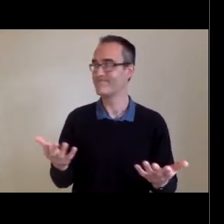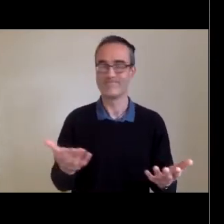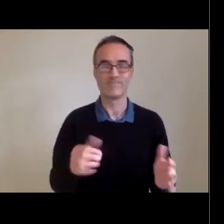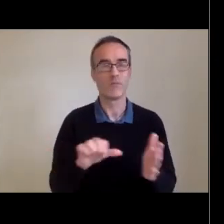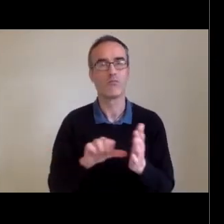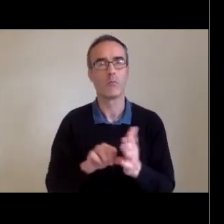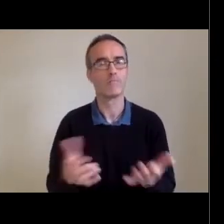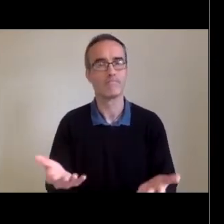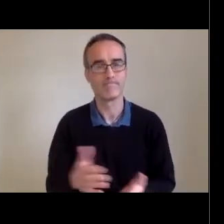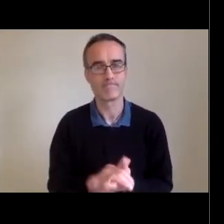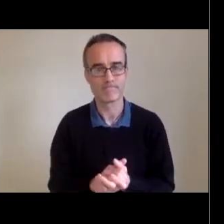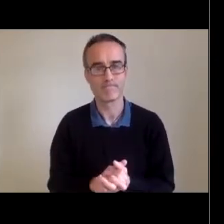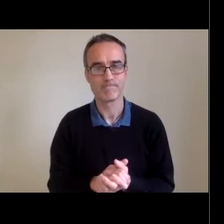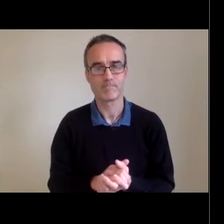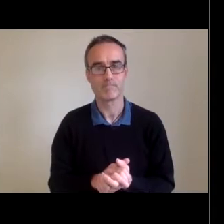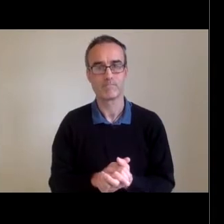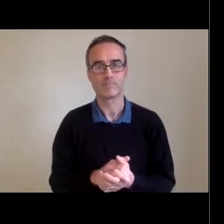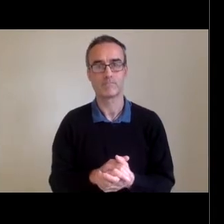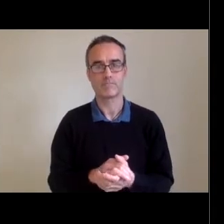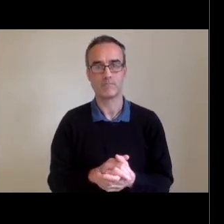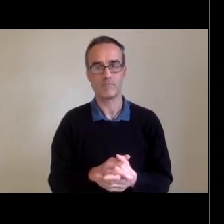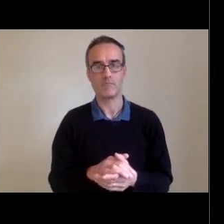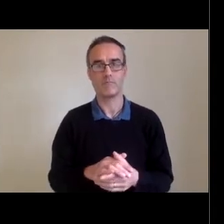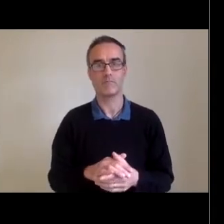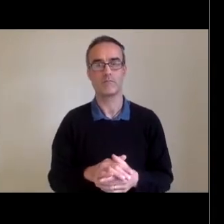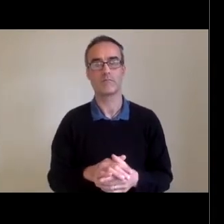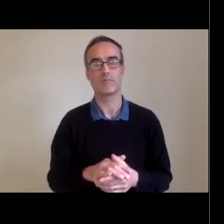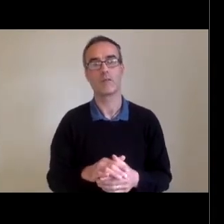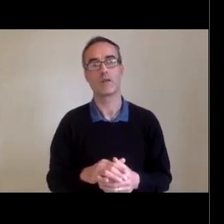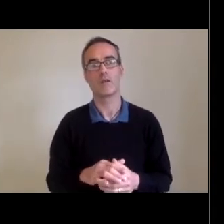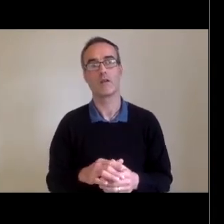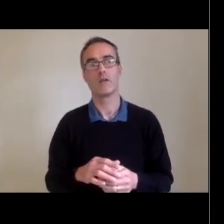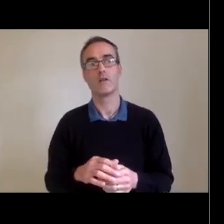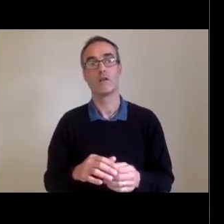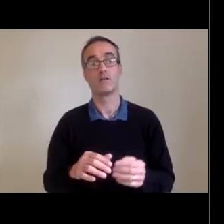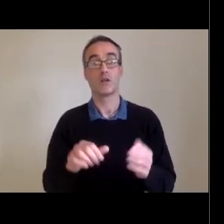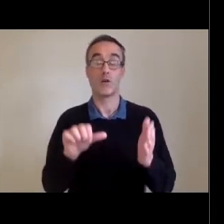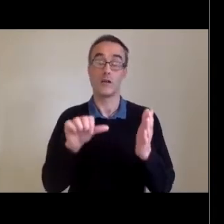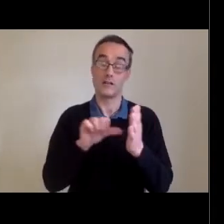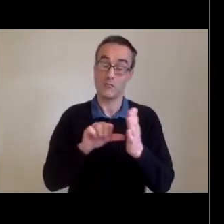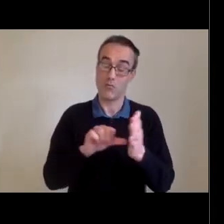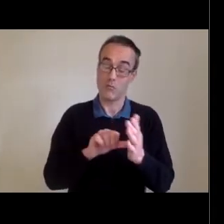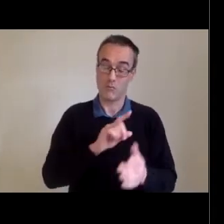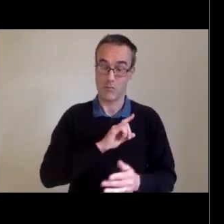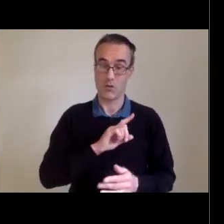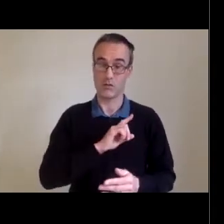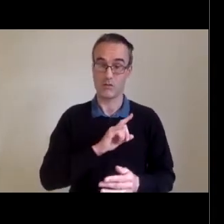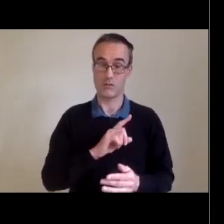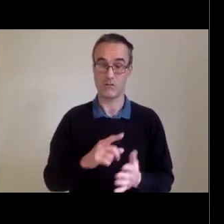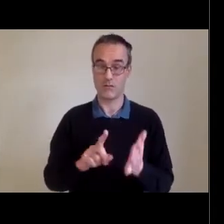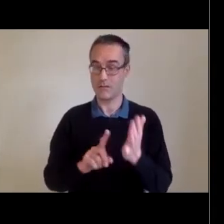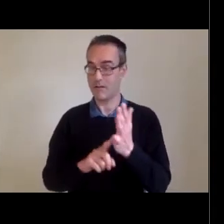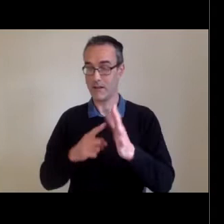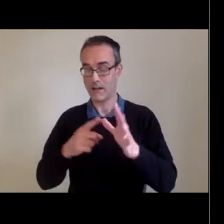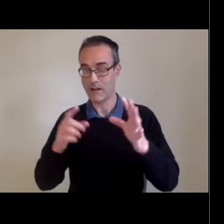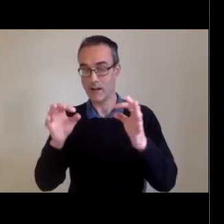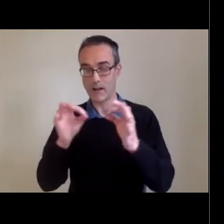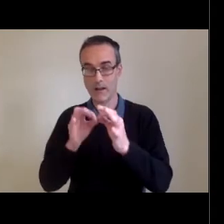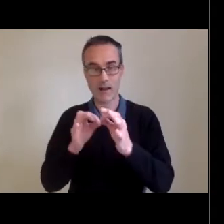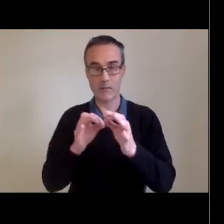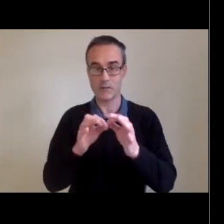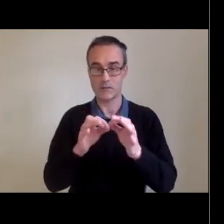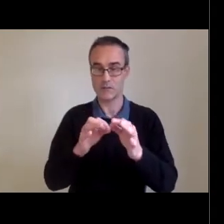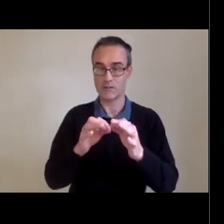there's difficulty because we don't have the standard laboratories where they can compare favorably